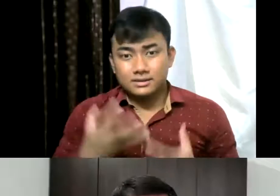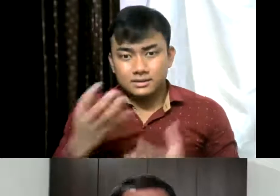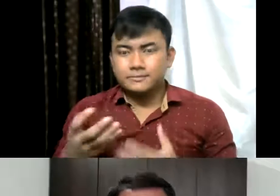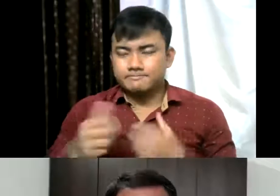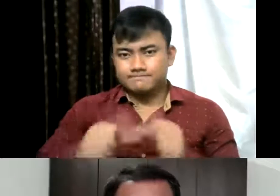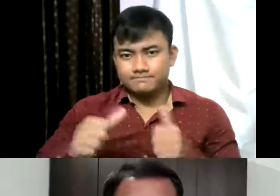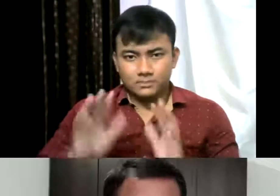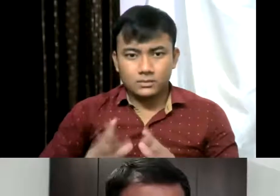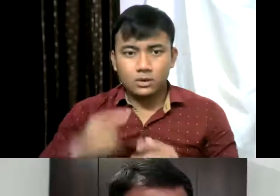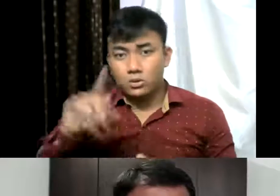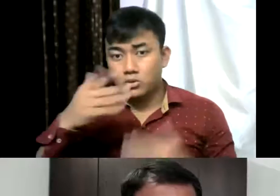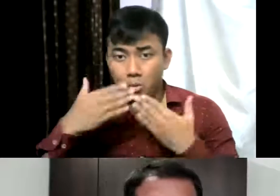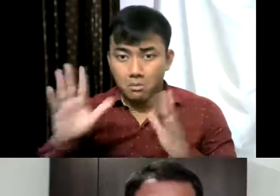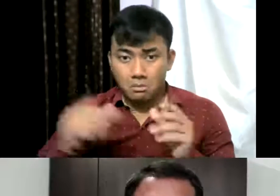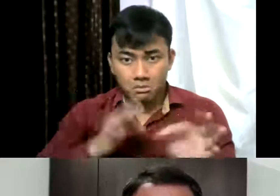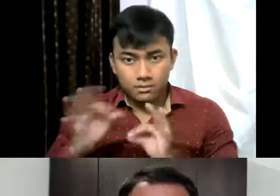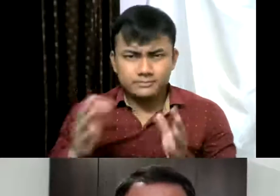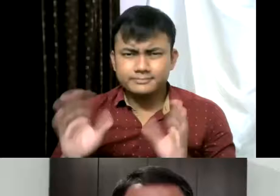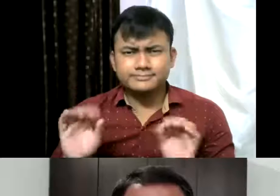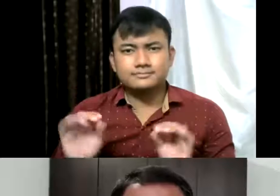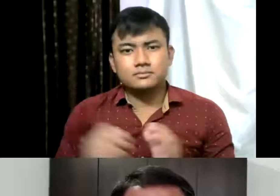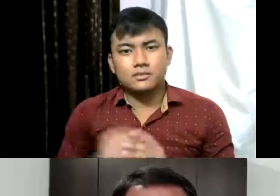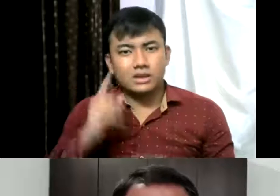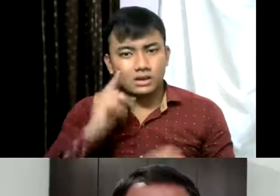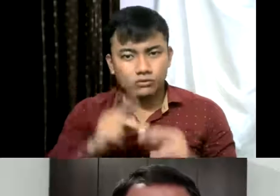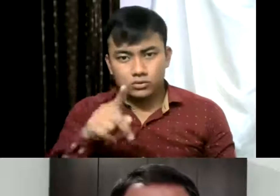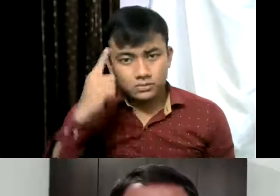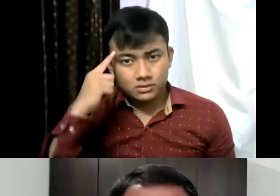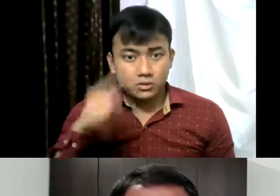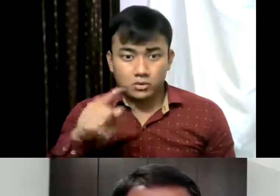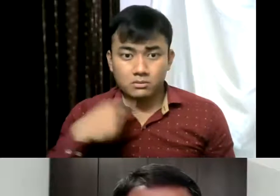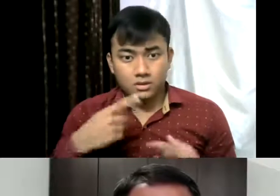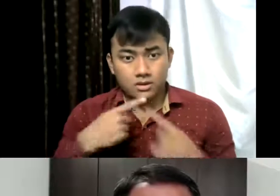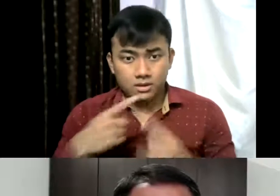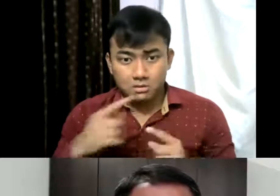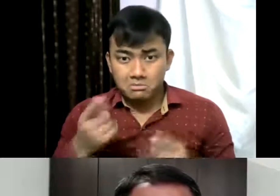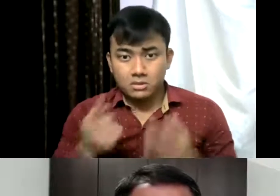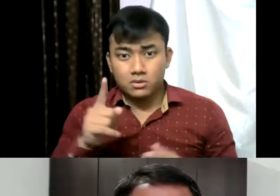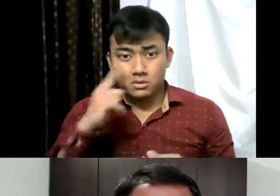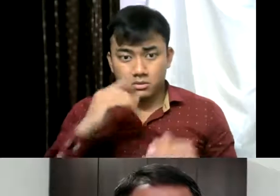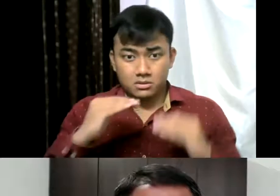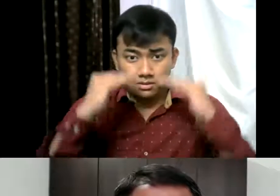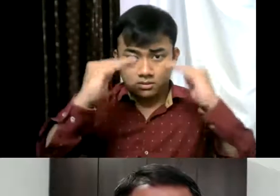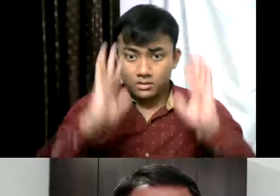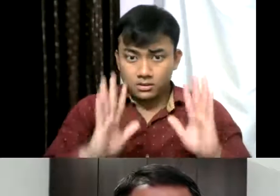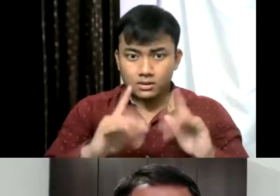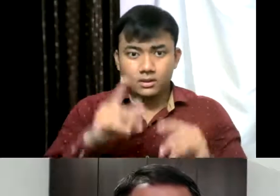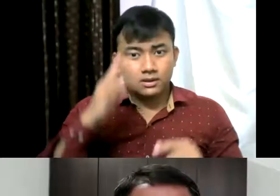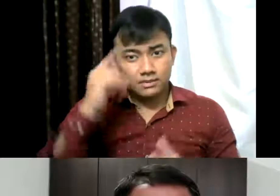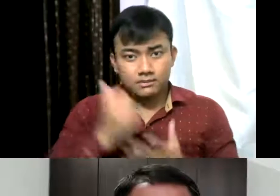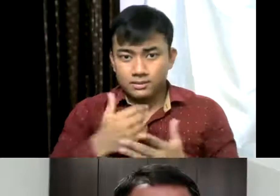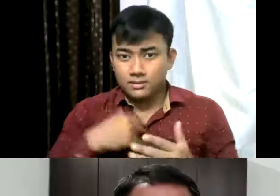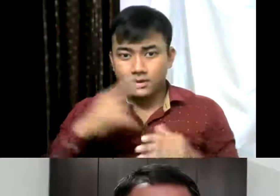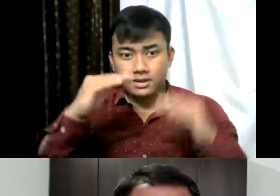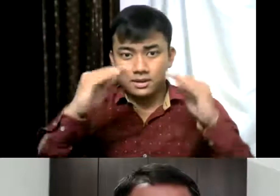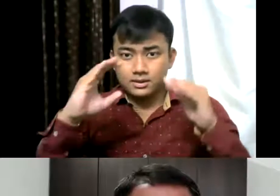need to spell out what my caste is. But if you think you can talk to me because I look upper caste, you're already building it through caste. Once a